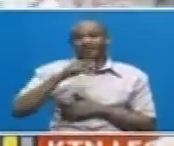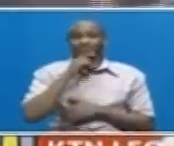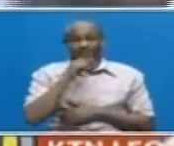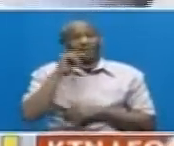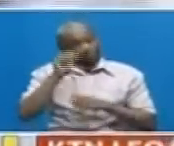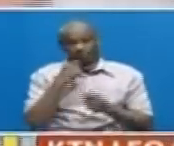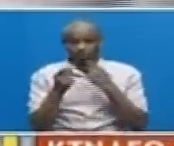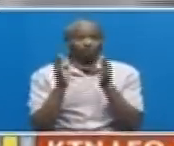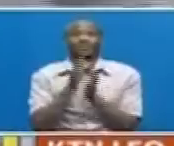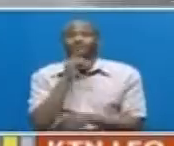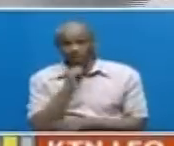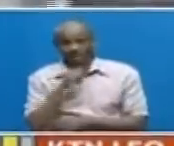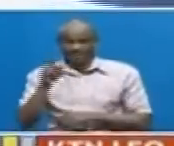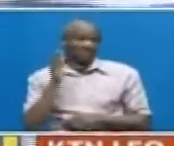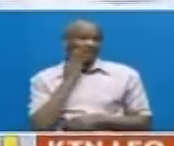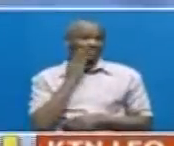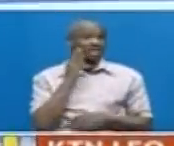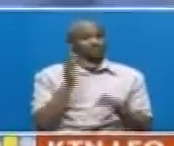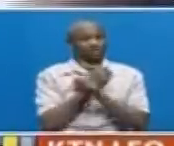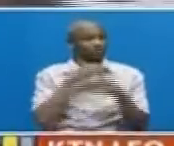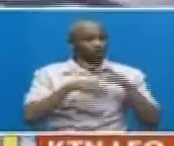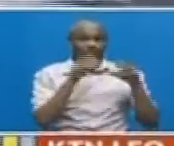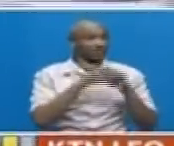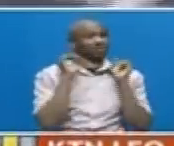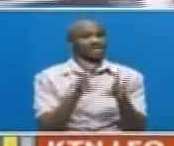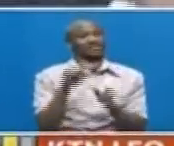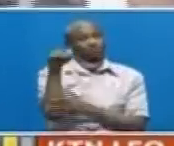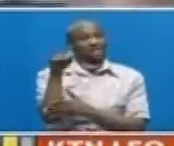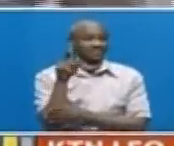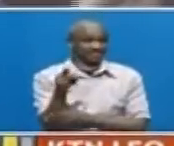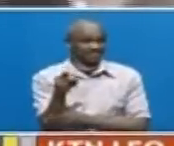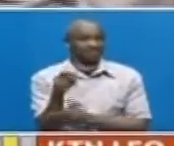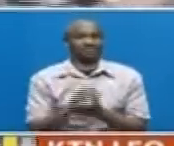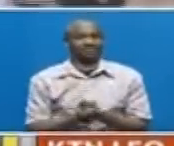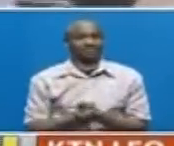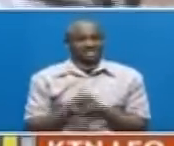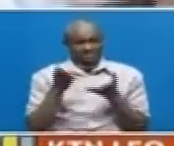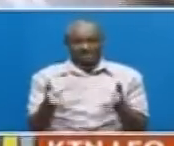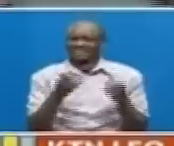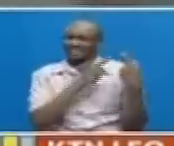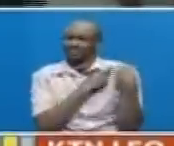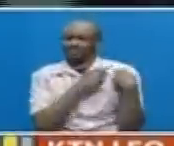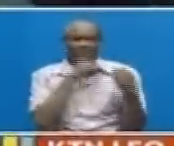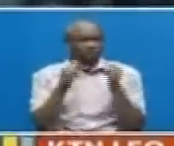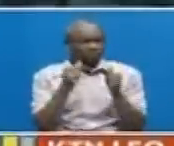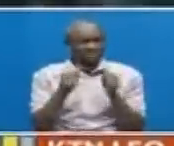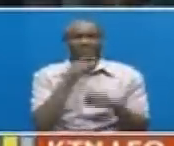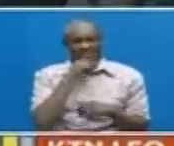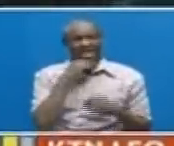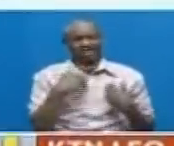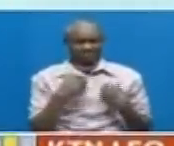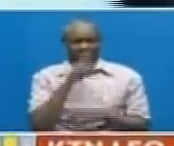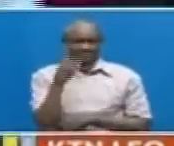can only tell him that he may not be comfortable asking the mother. Lakini ni majukumu yapi haya ambayo kama baba wa